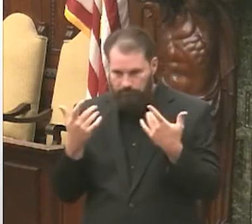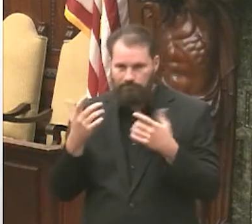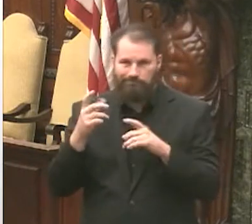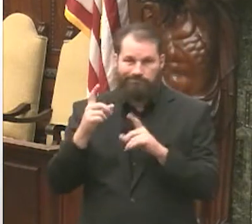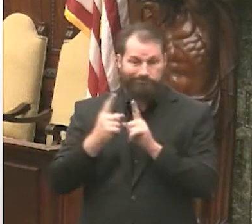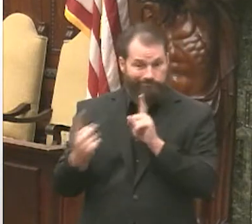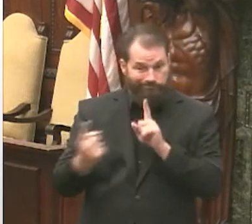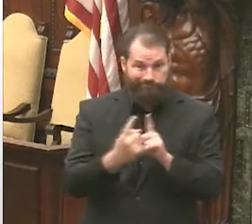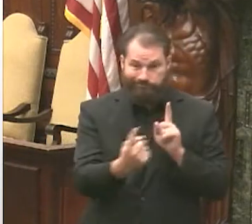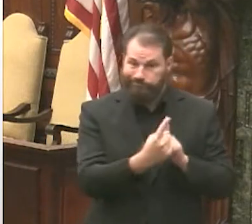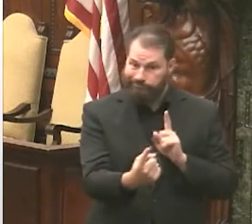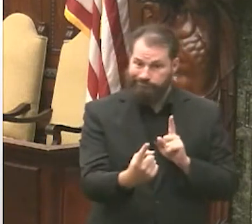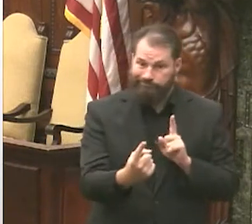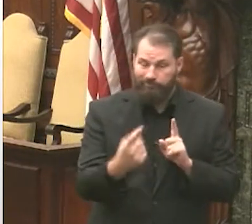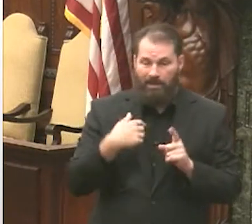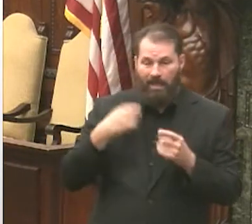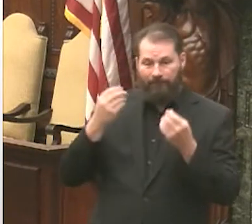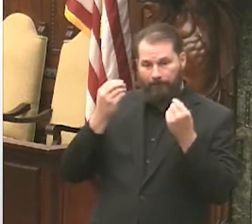website,